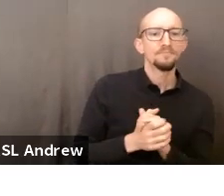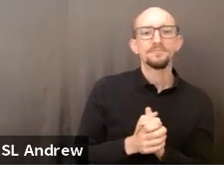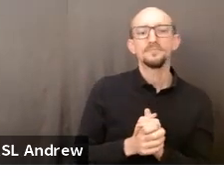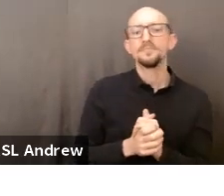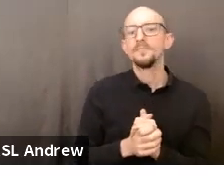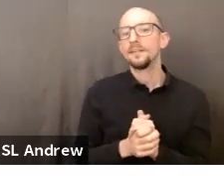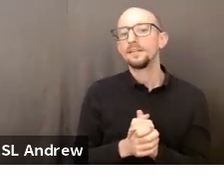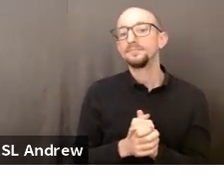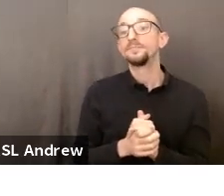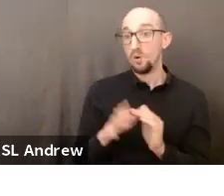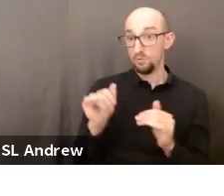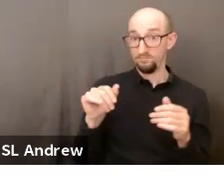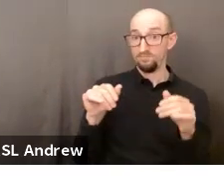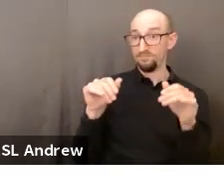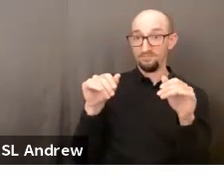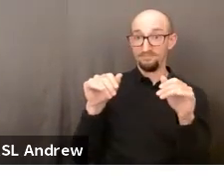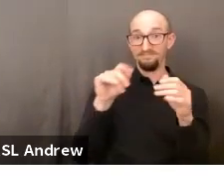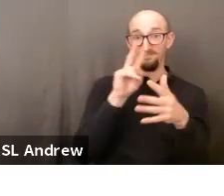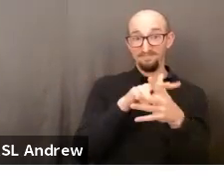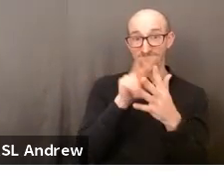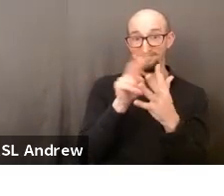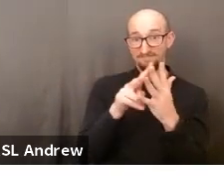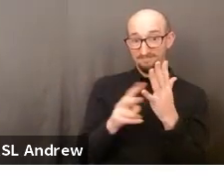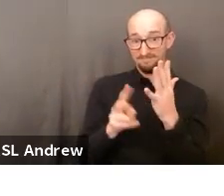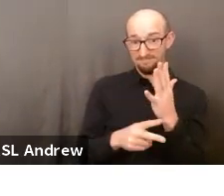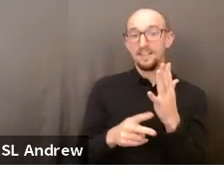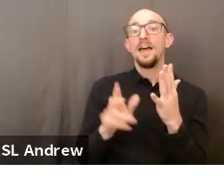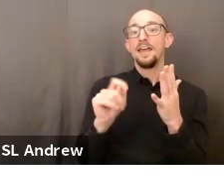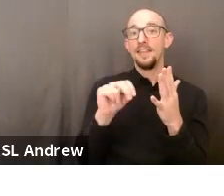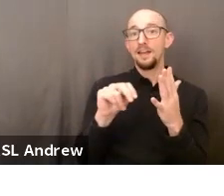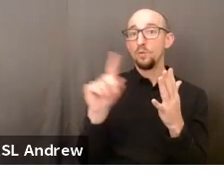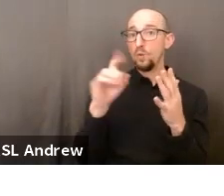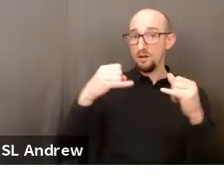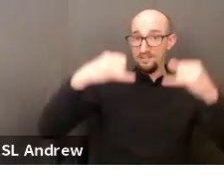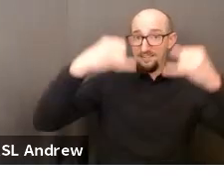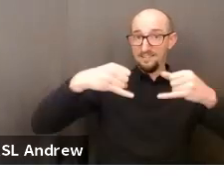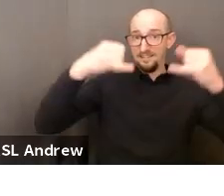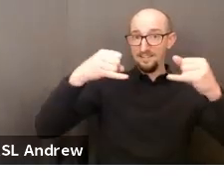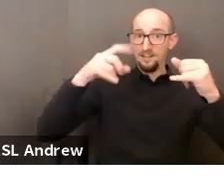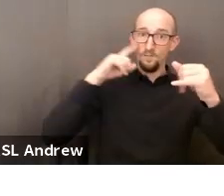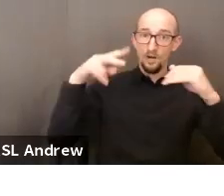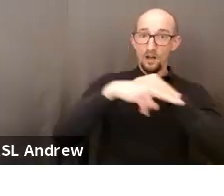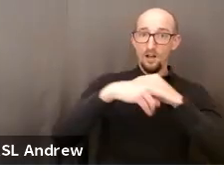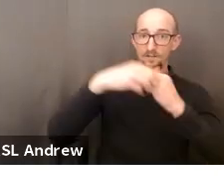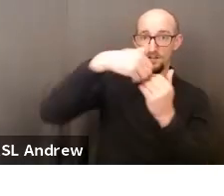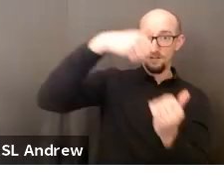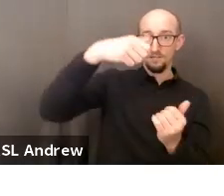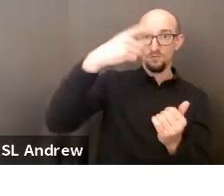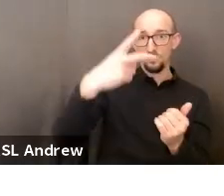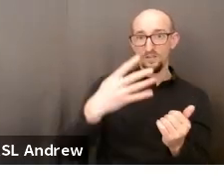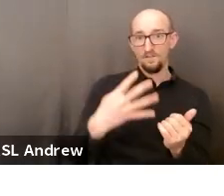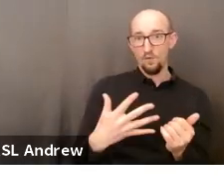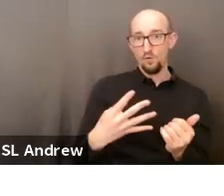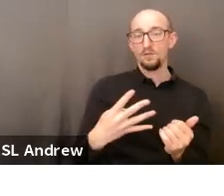And then the tier cutoff is done in order to make the tiers